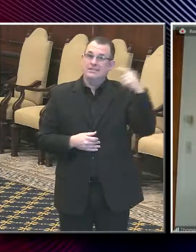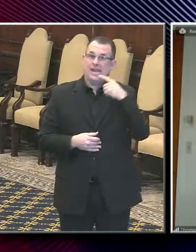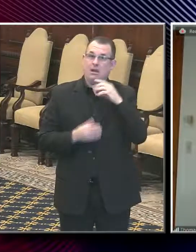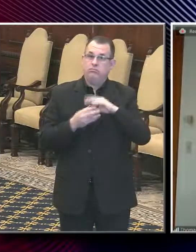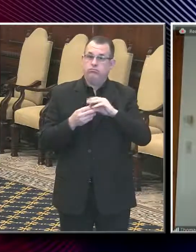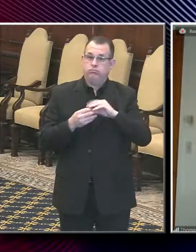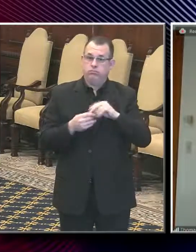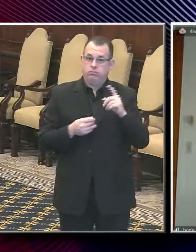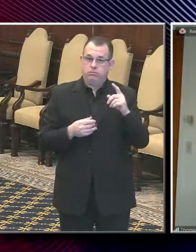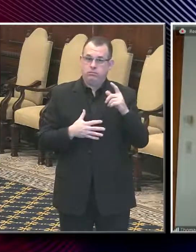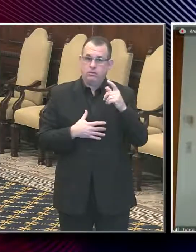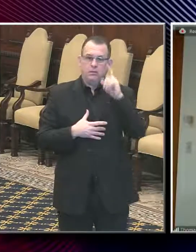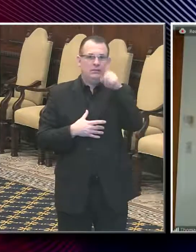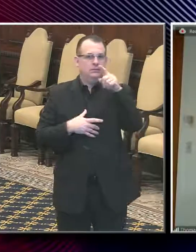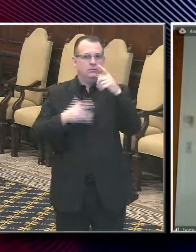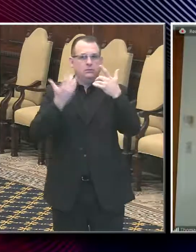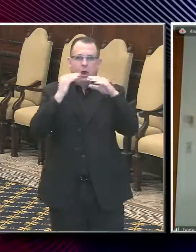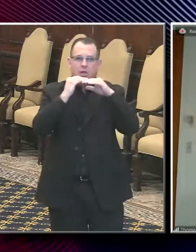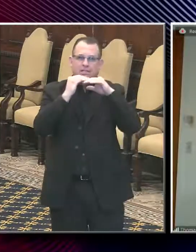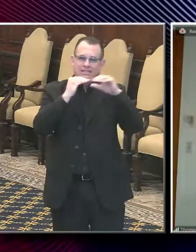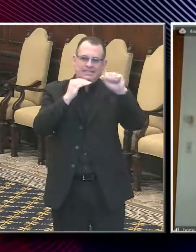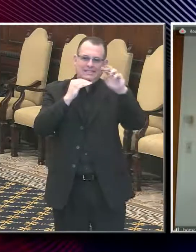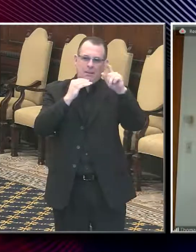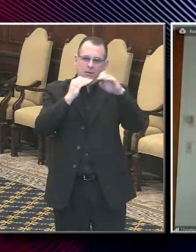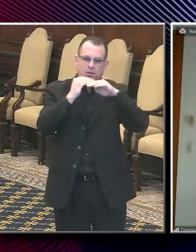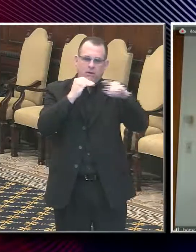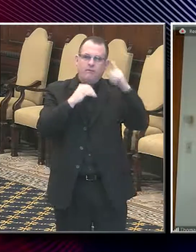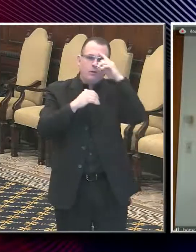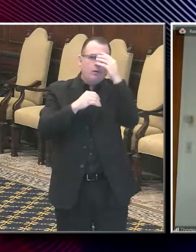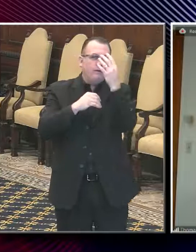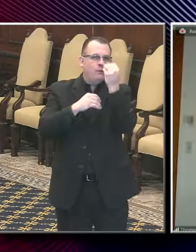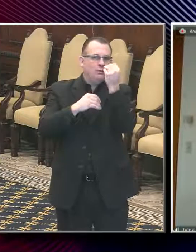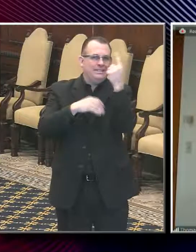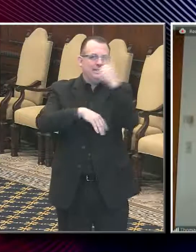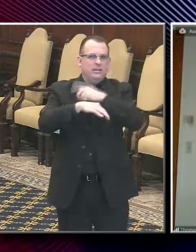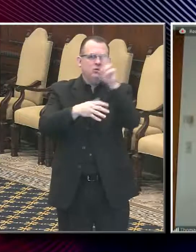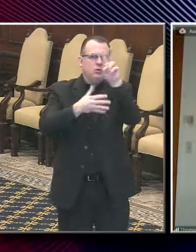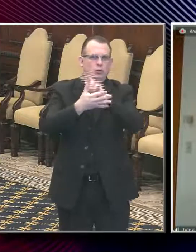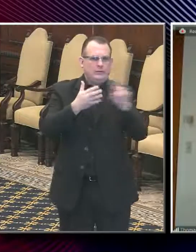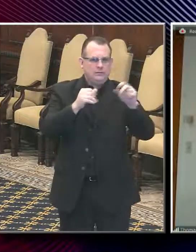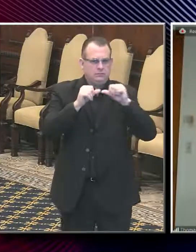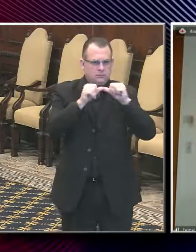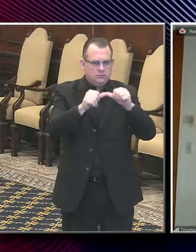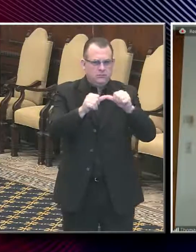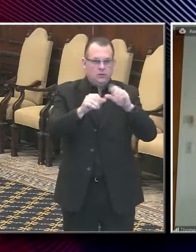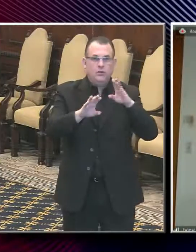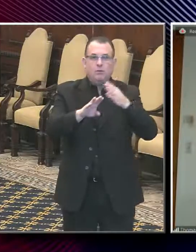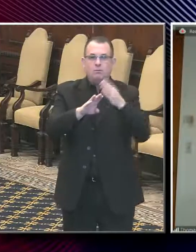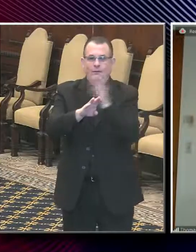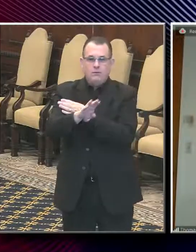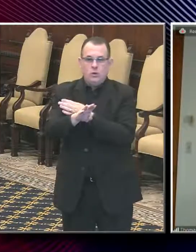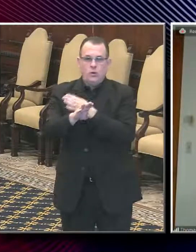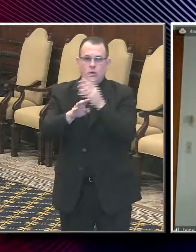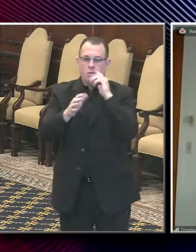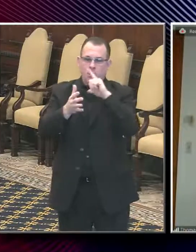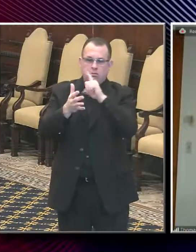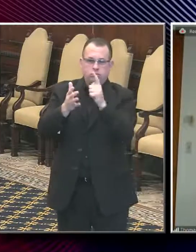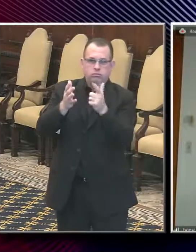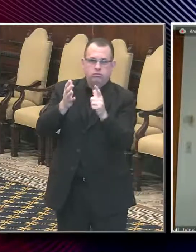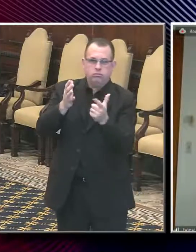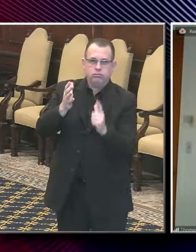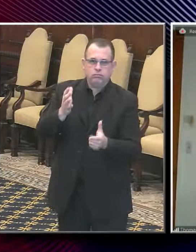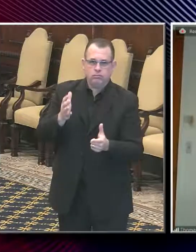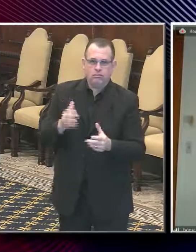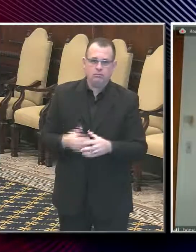period before something region would be, if I understand it correctly, going to green. And that equates to roughly 50 cases per